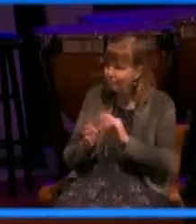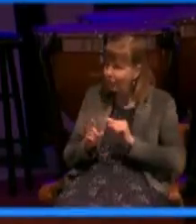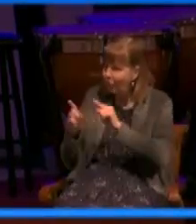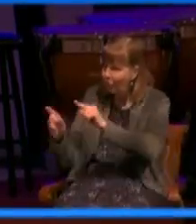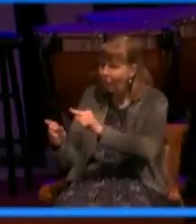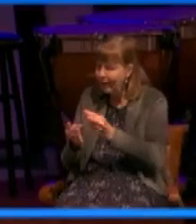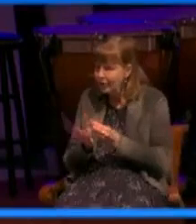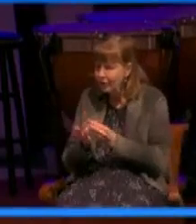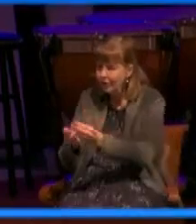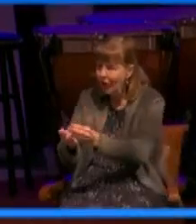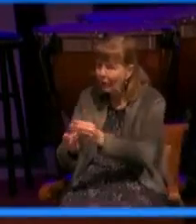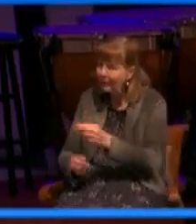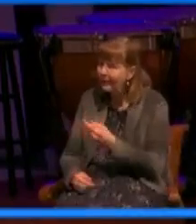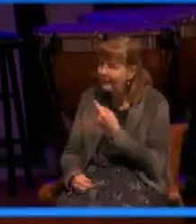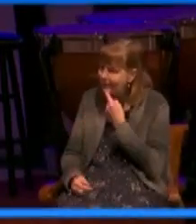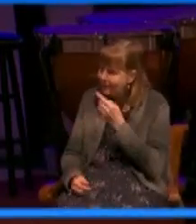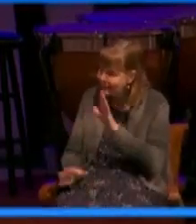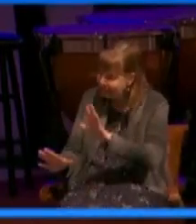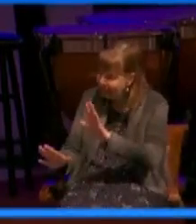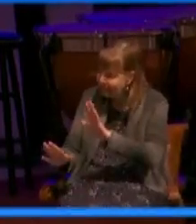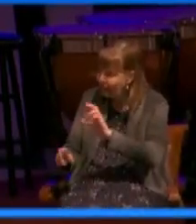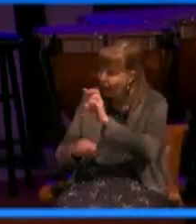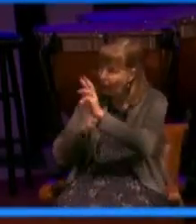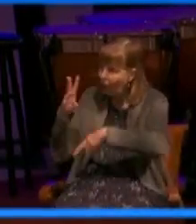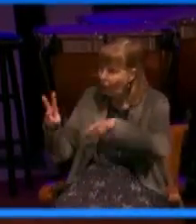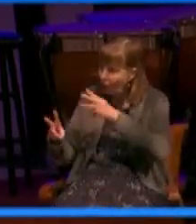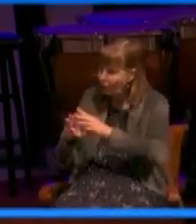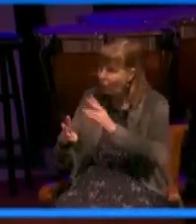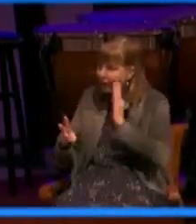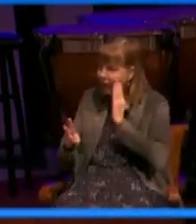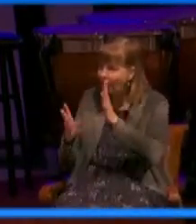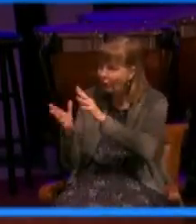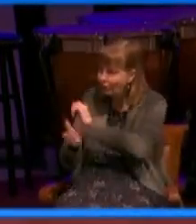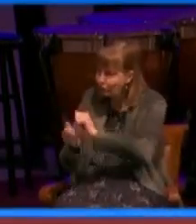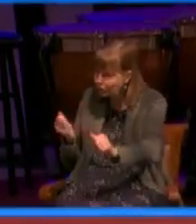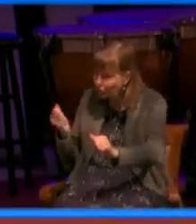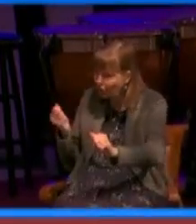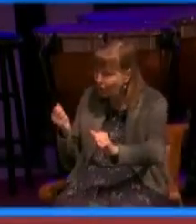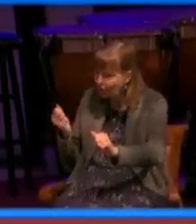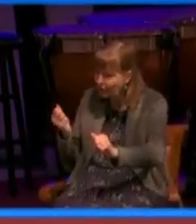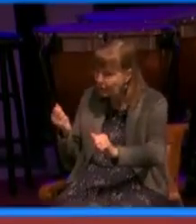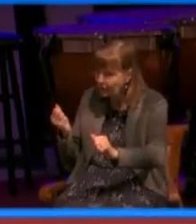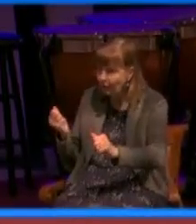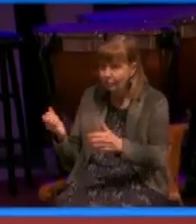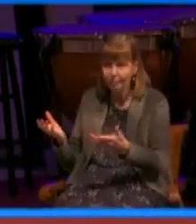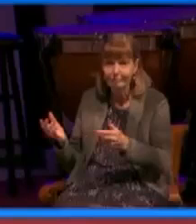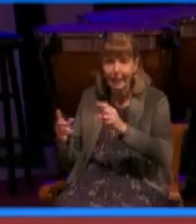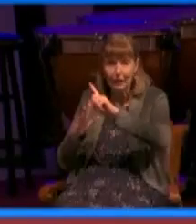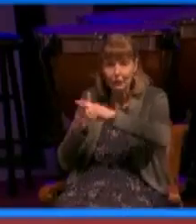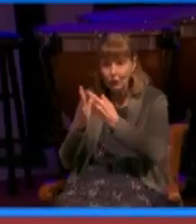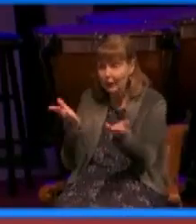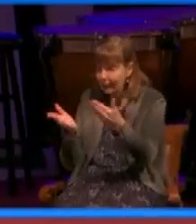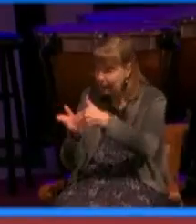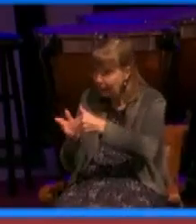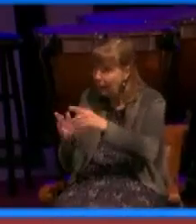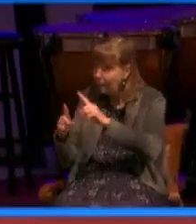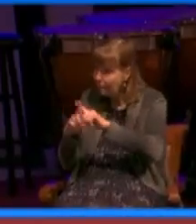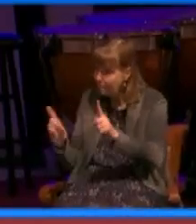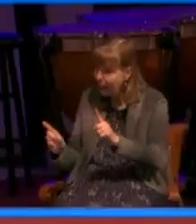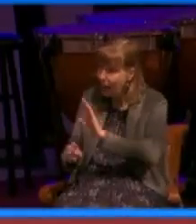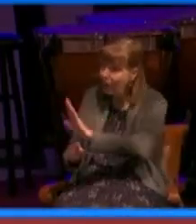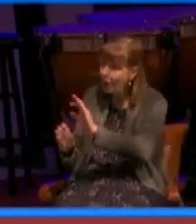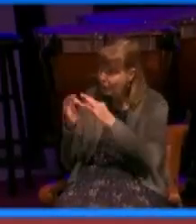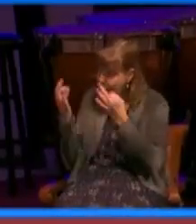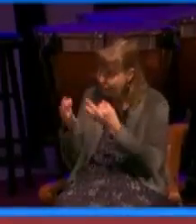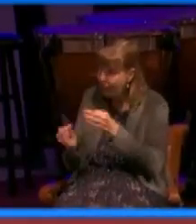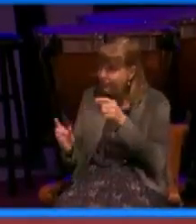through the flood rains, but I'm going to save you out of them. That is the God Almighty. He bends the weather to his will. He